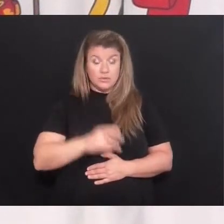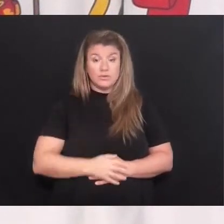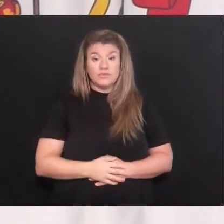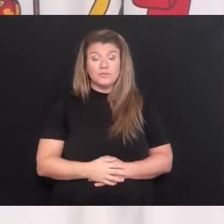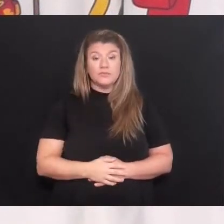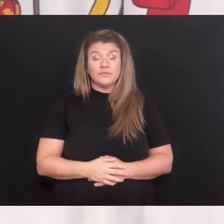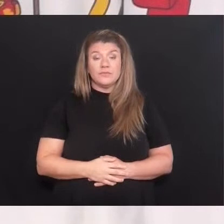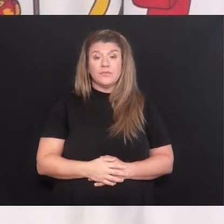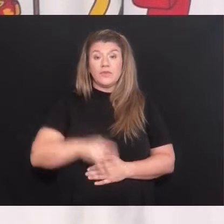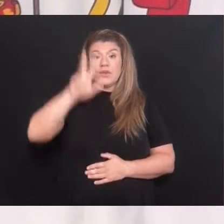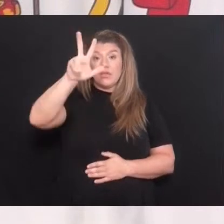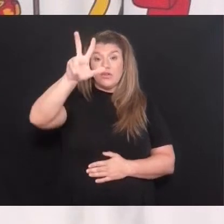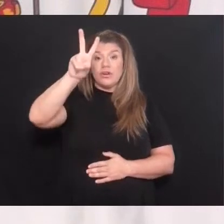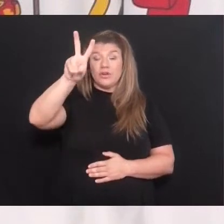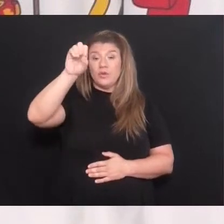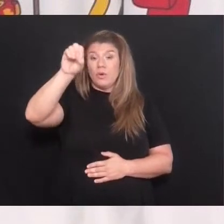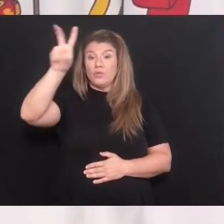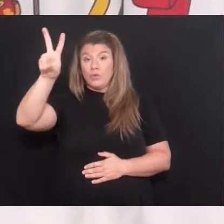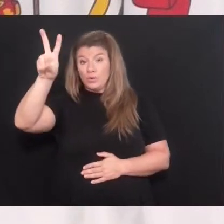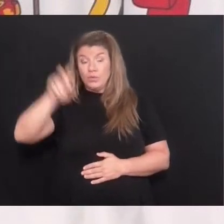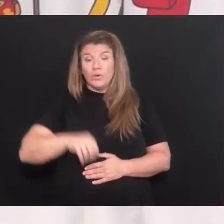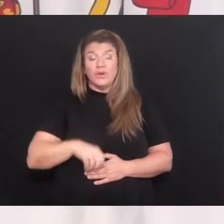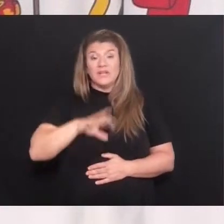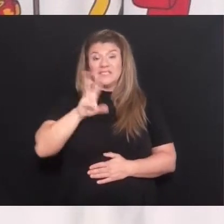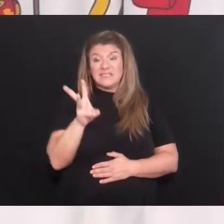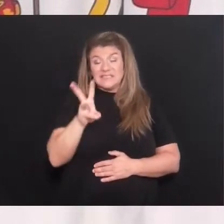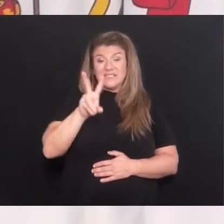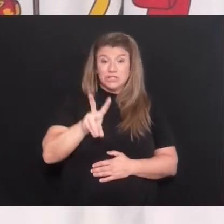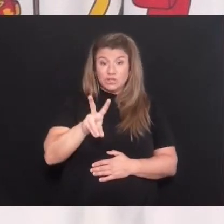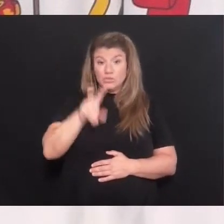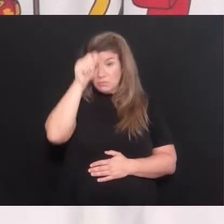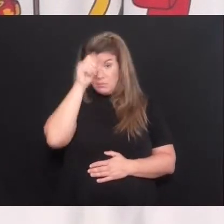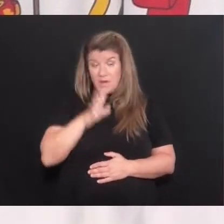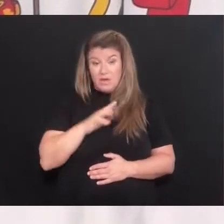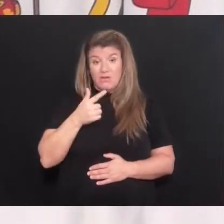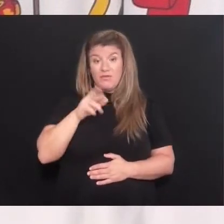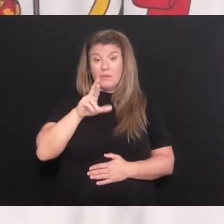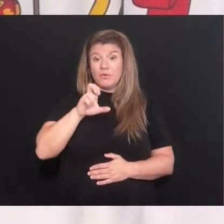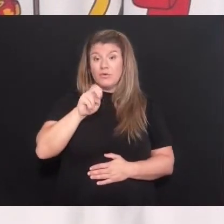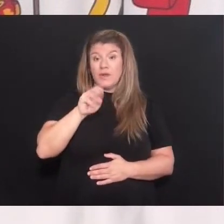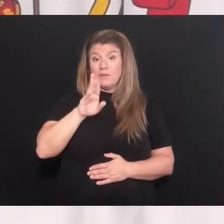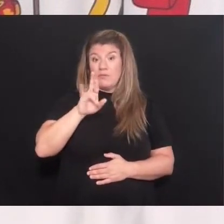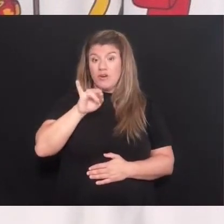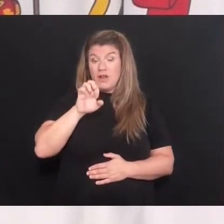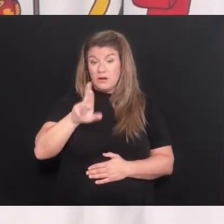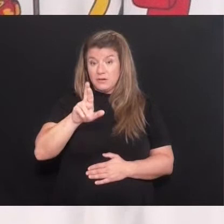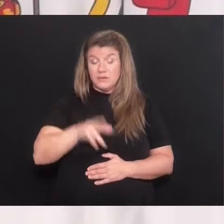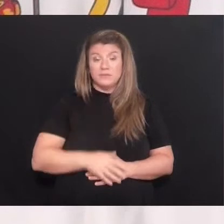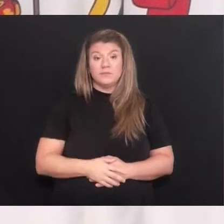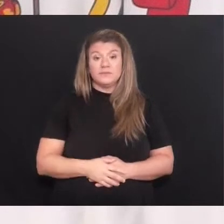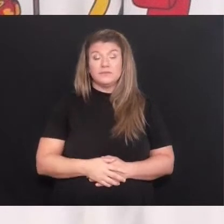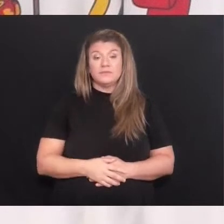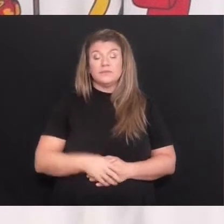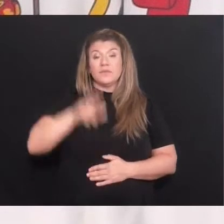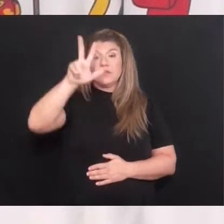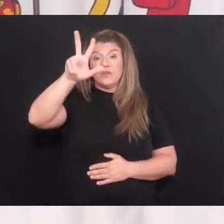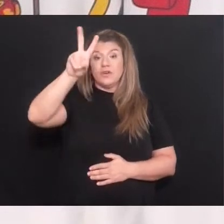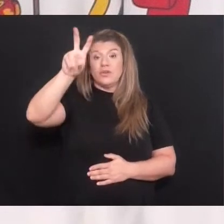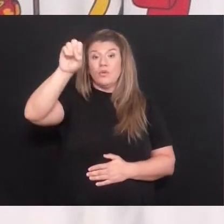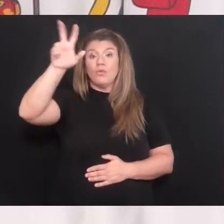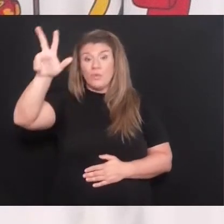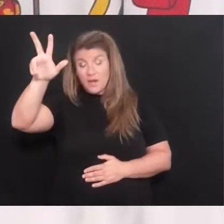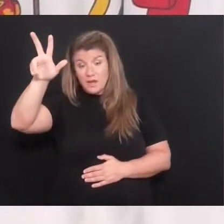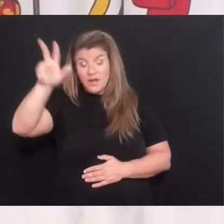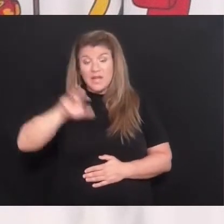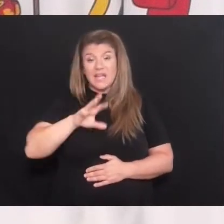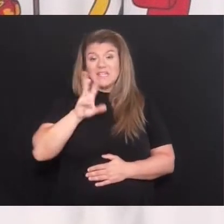The 3,202nd death is a 62-year-old male from Greenbrier County. The 3,203rd